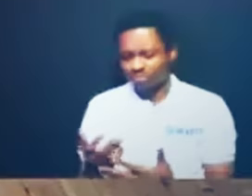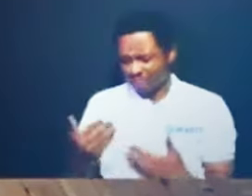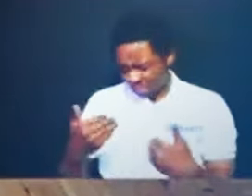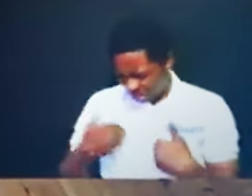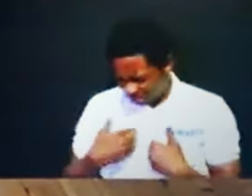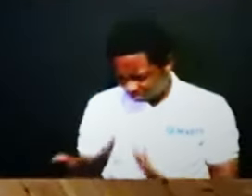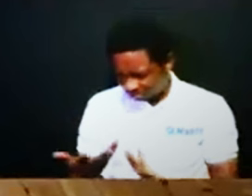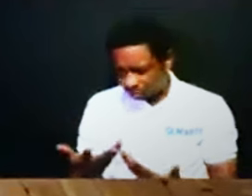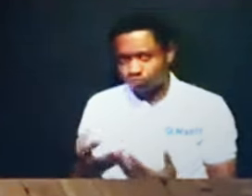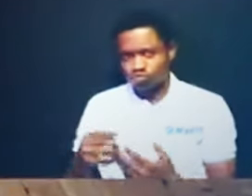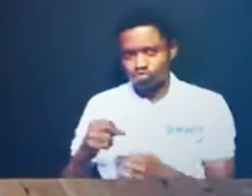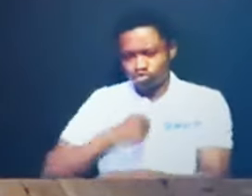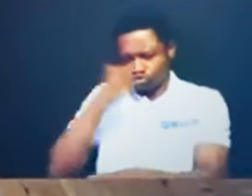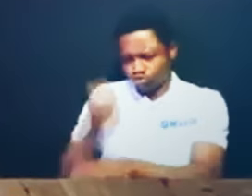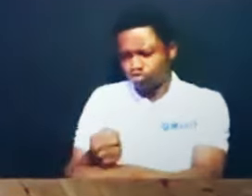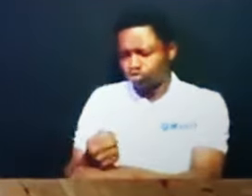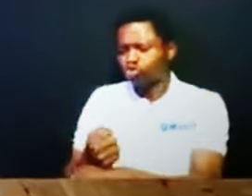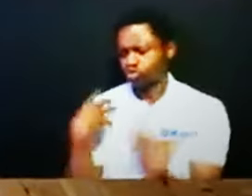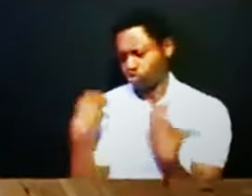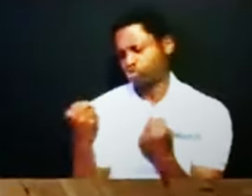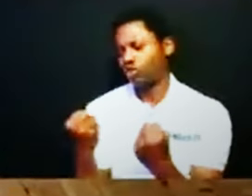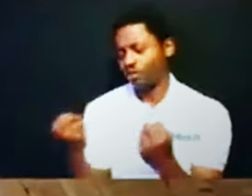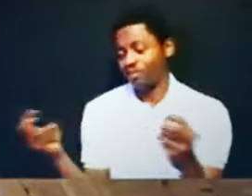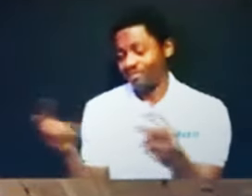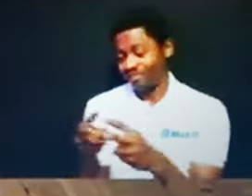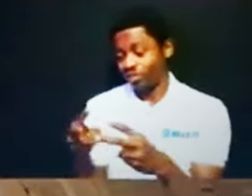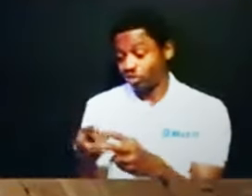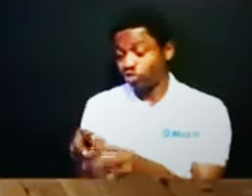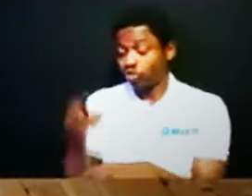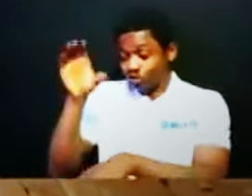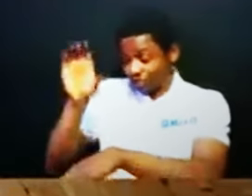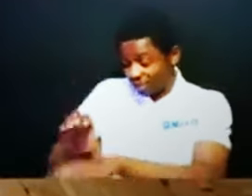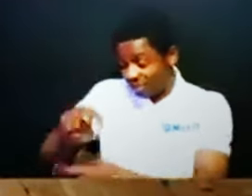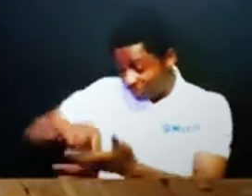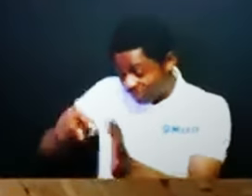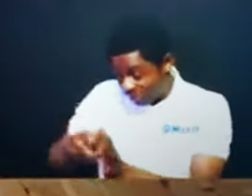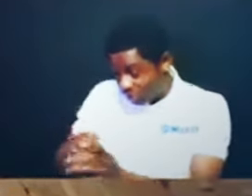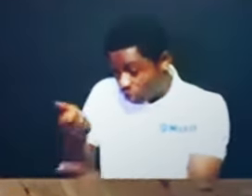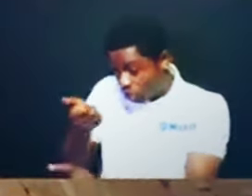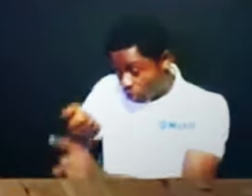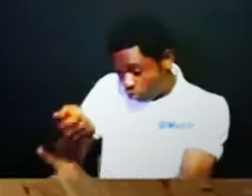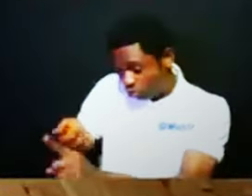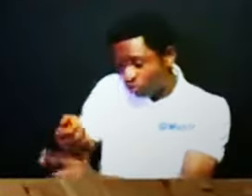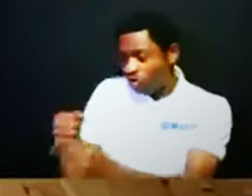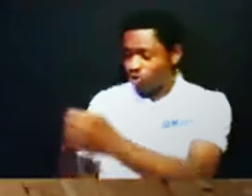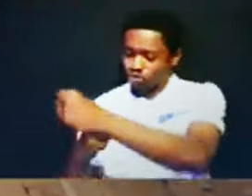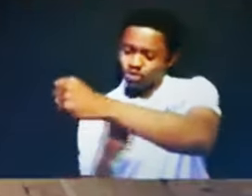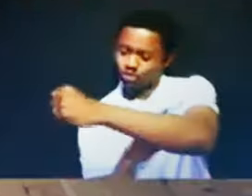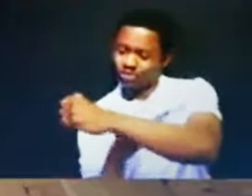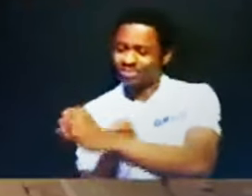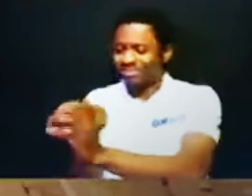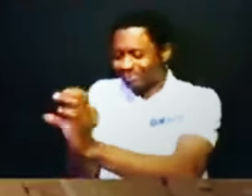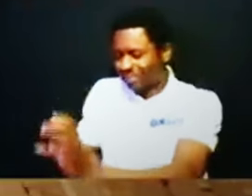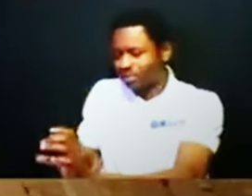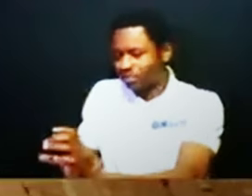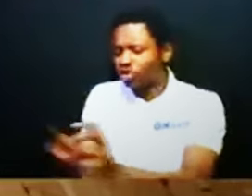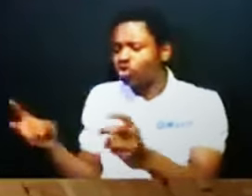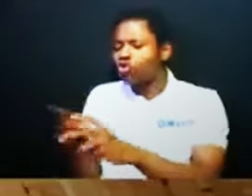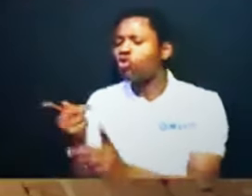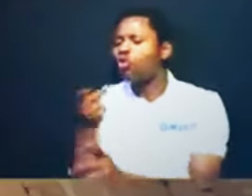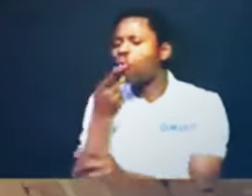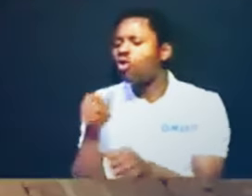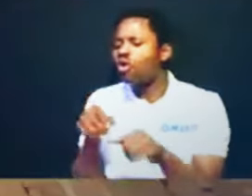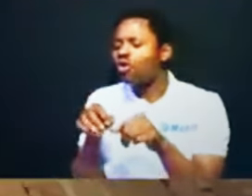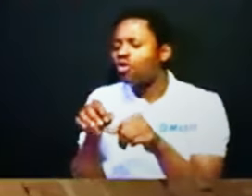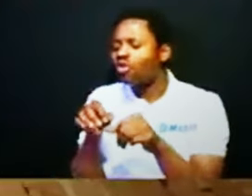has it is solid. Eye dia e dinna hopiti. Then Paul went on to say this. Mapo Paul o tremu no that